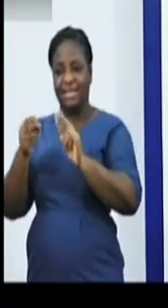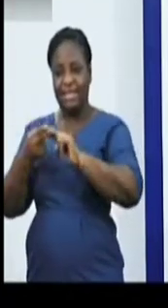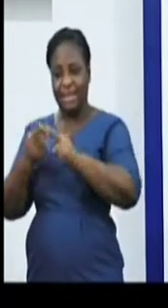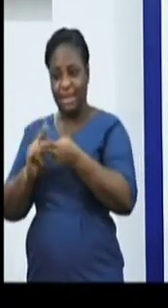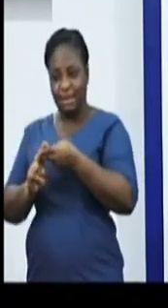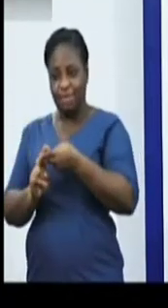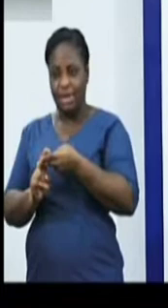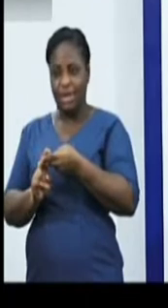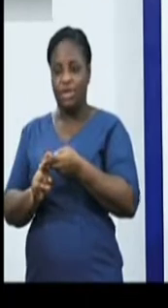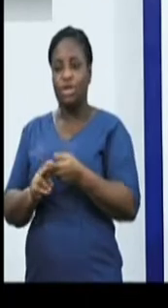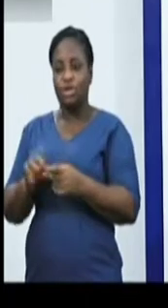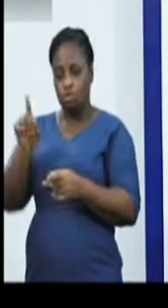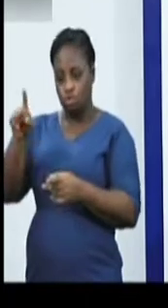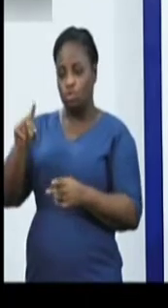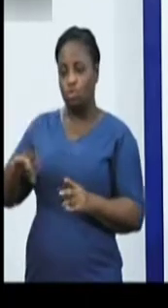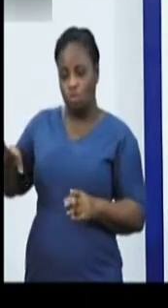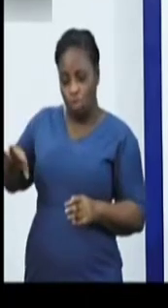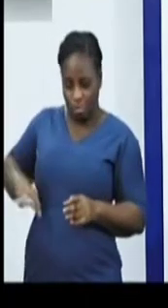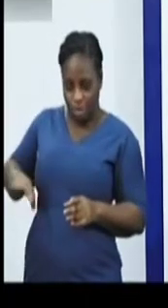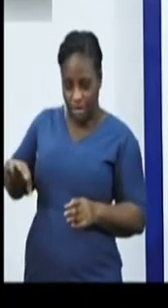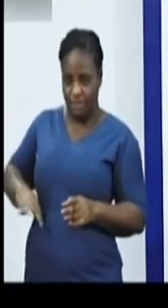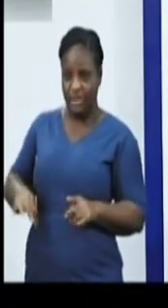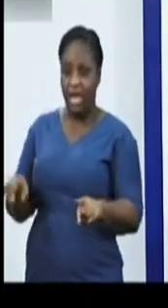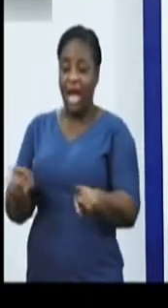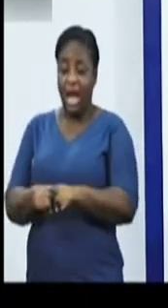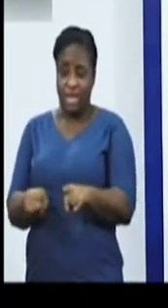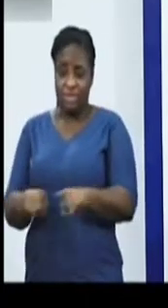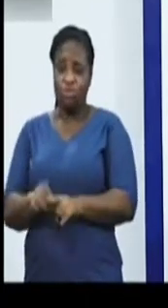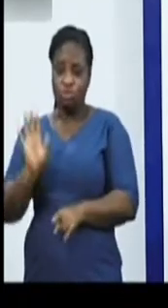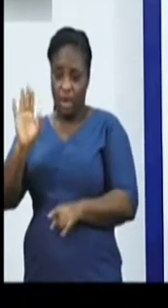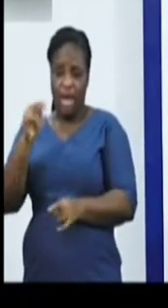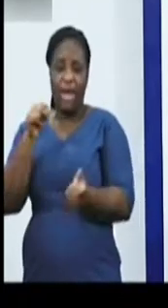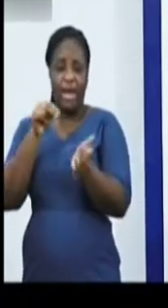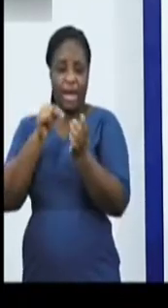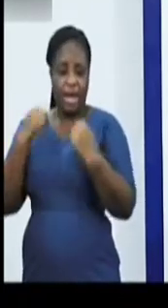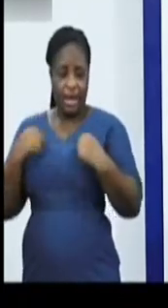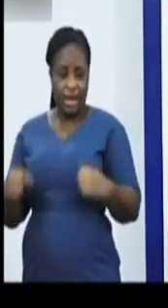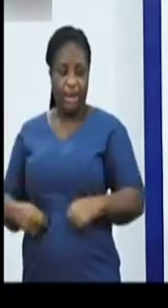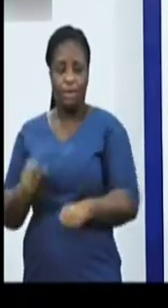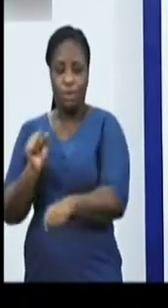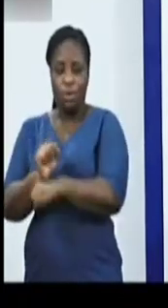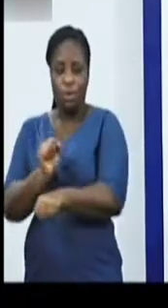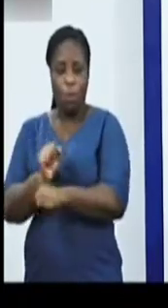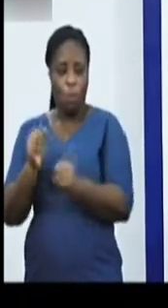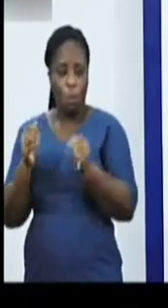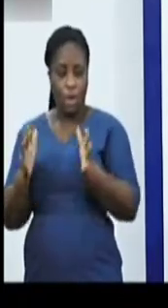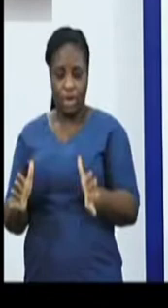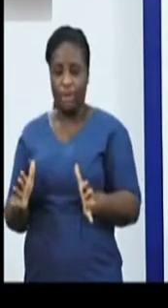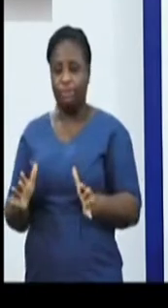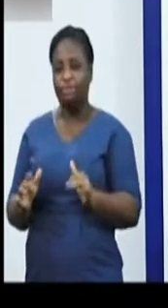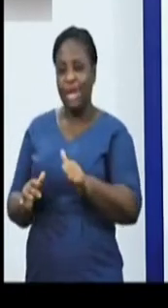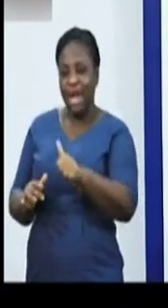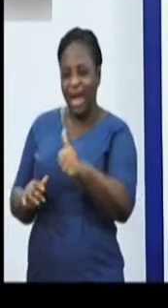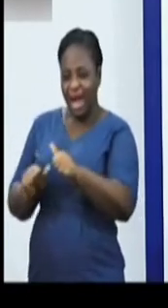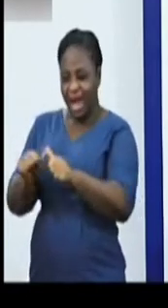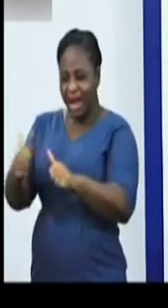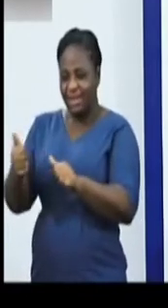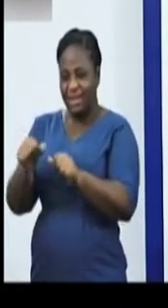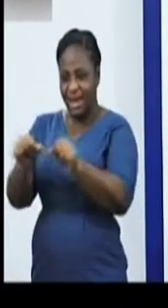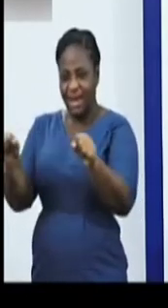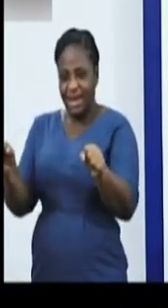that you'll also benefit so far as you are a health worker. The other area that we